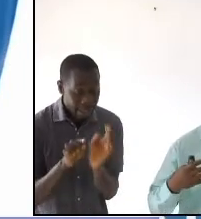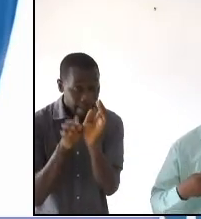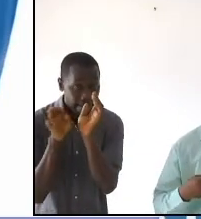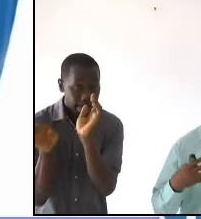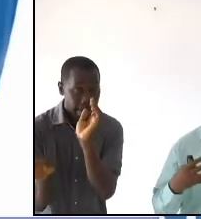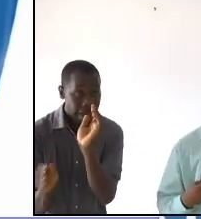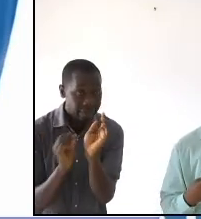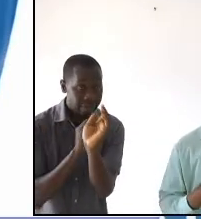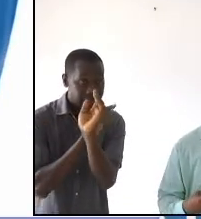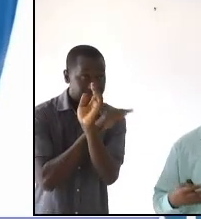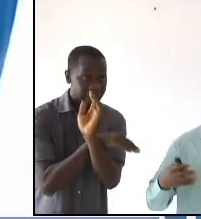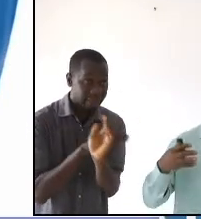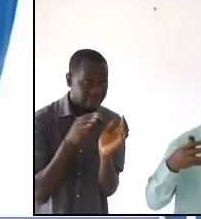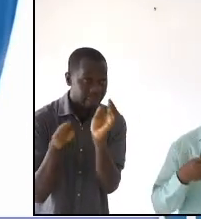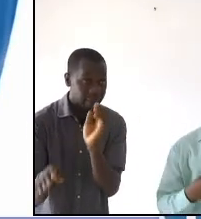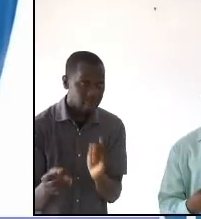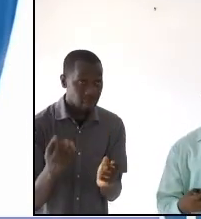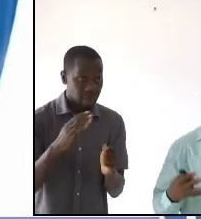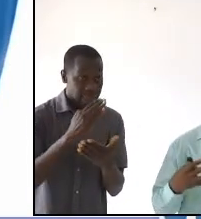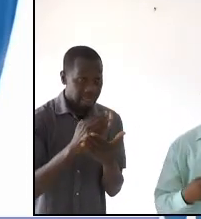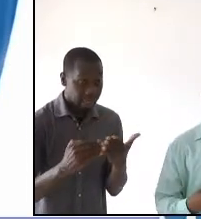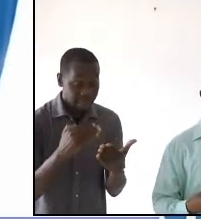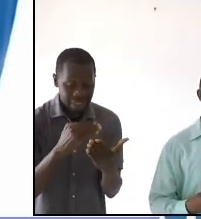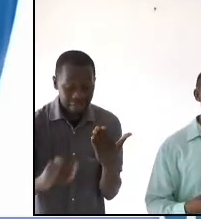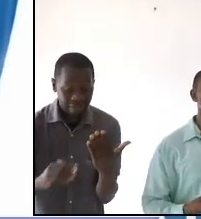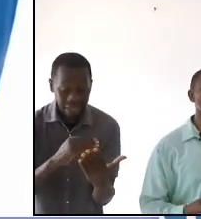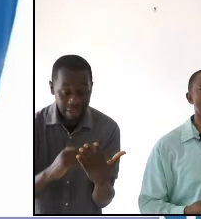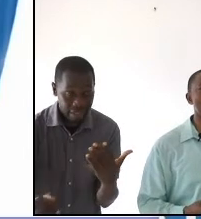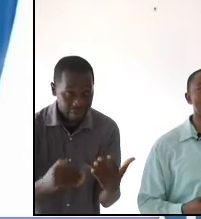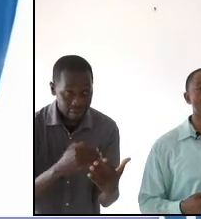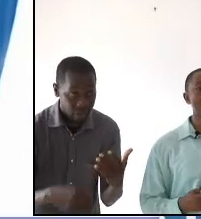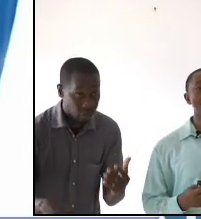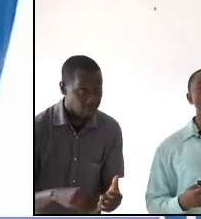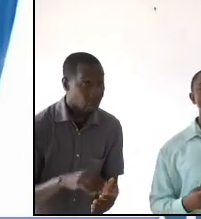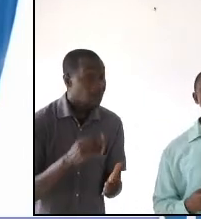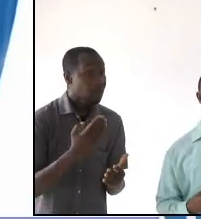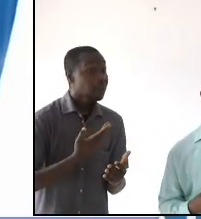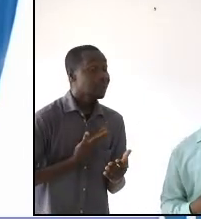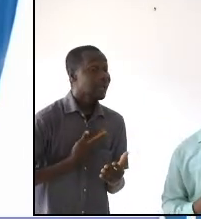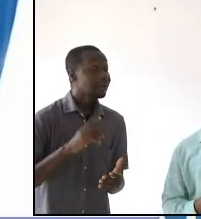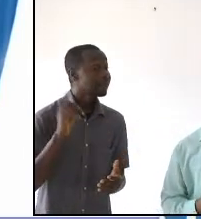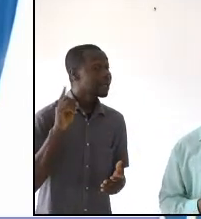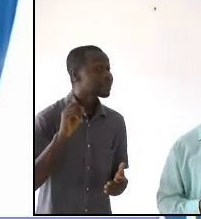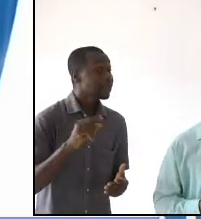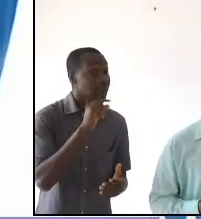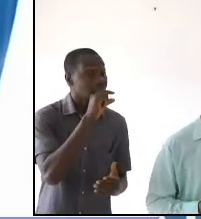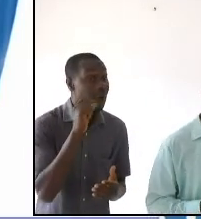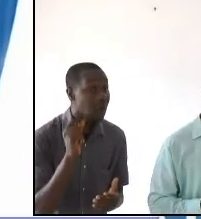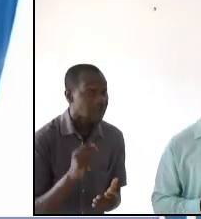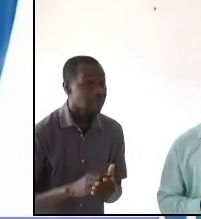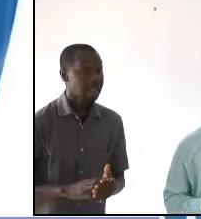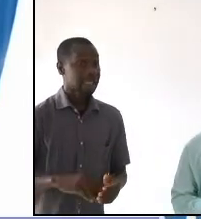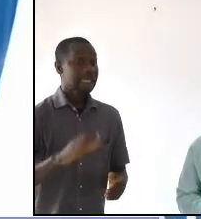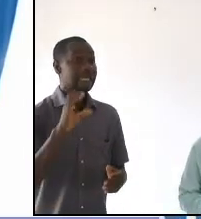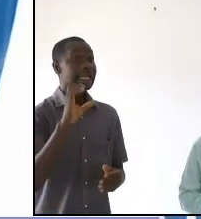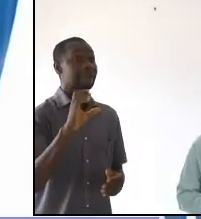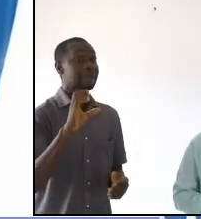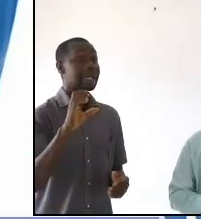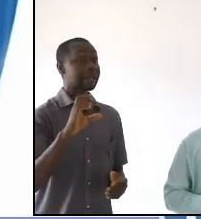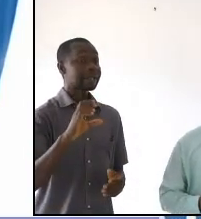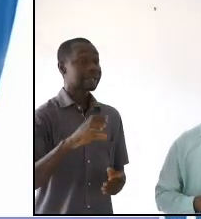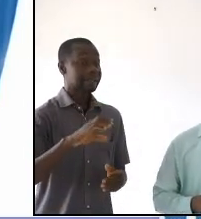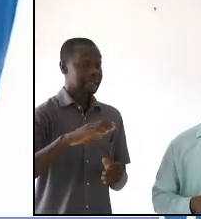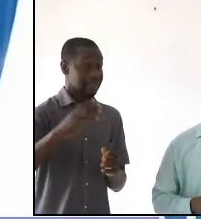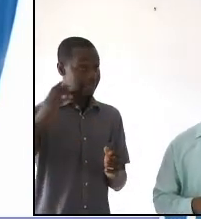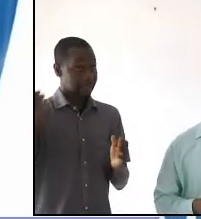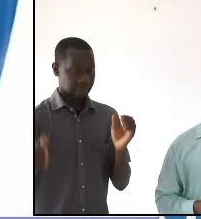branches, and these tiny branches keep on dividing and dividing until we have what we call the capillaries. So let's take the